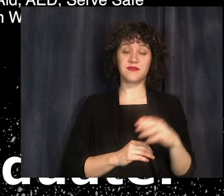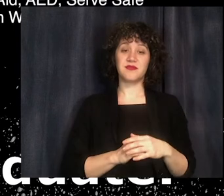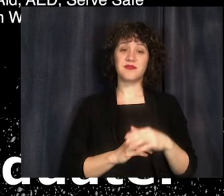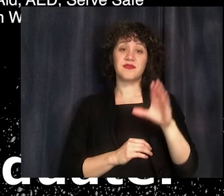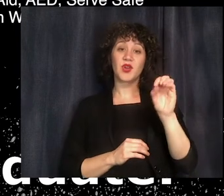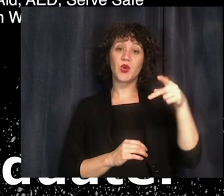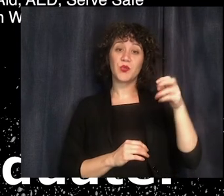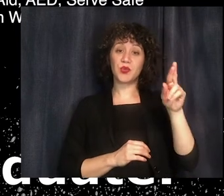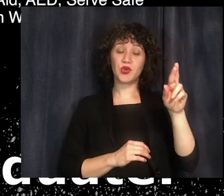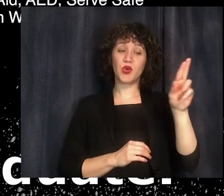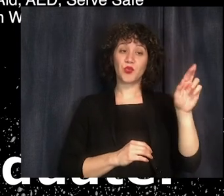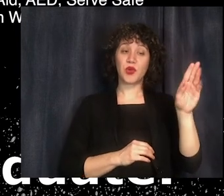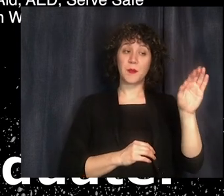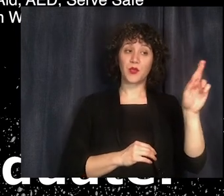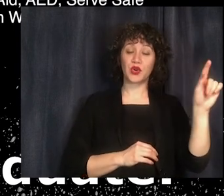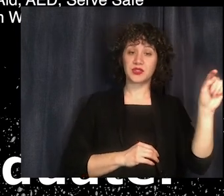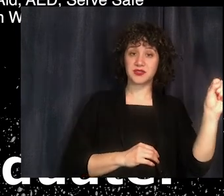Cooper Roberts,